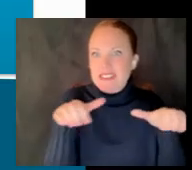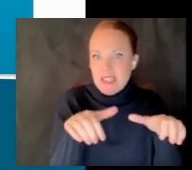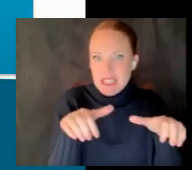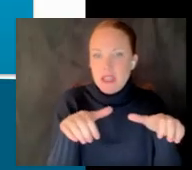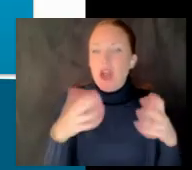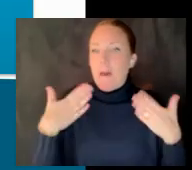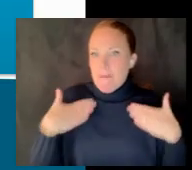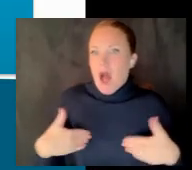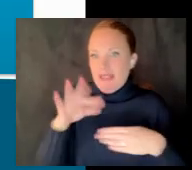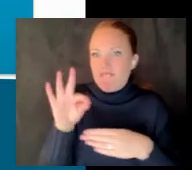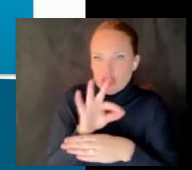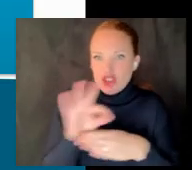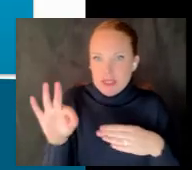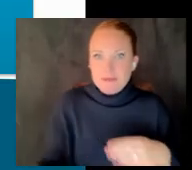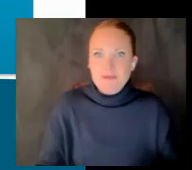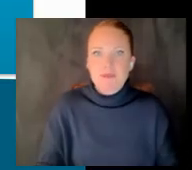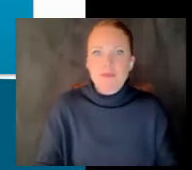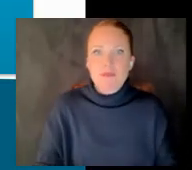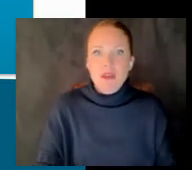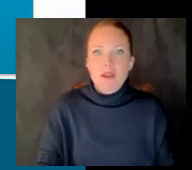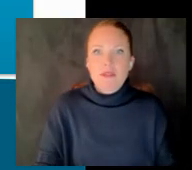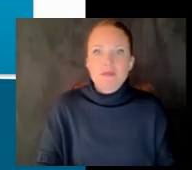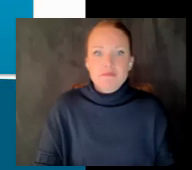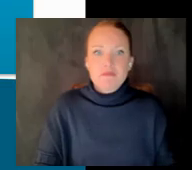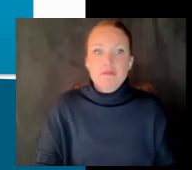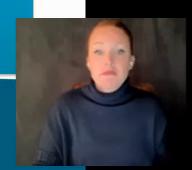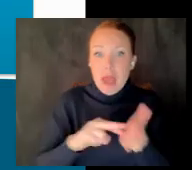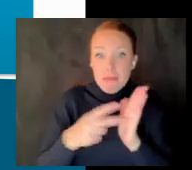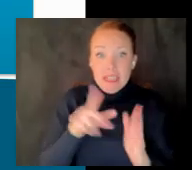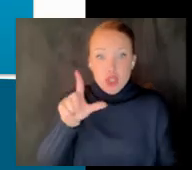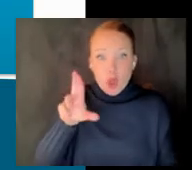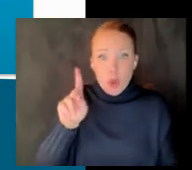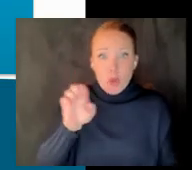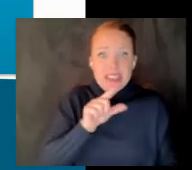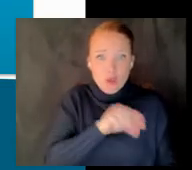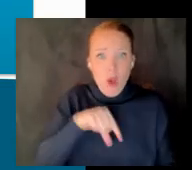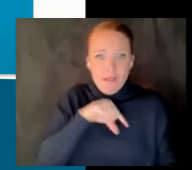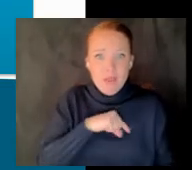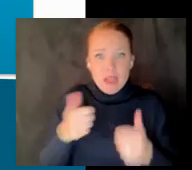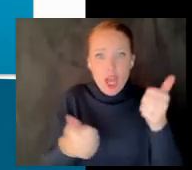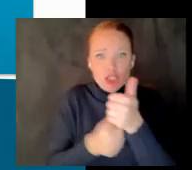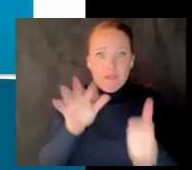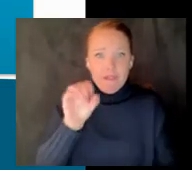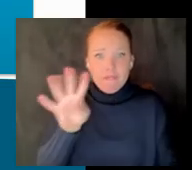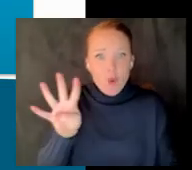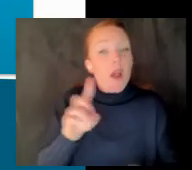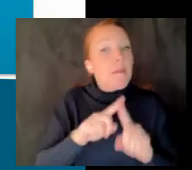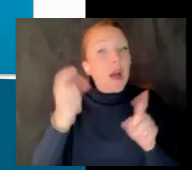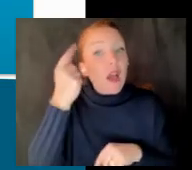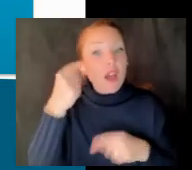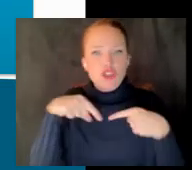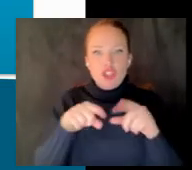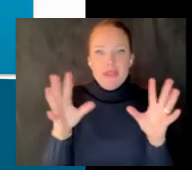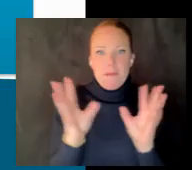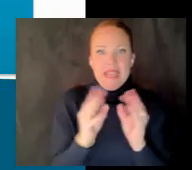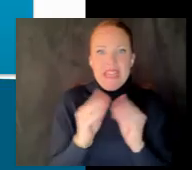major bodily function. This qualifies Luke under Section 504. However, while at the 504 plan meeting, the